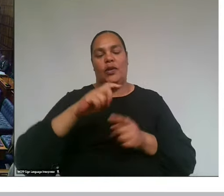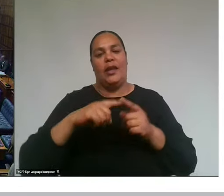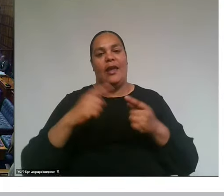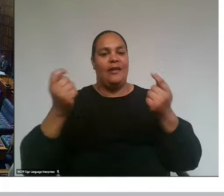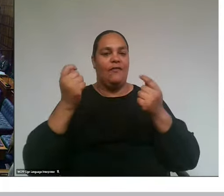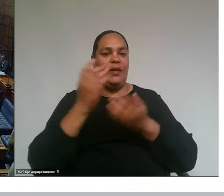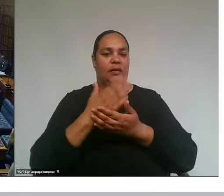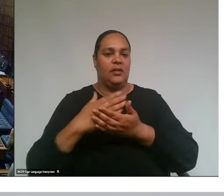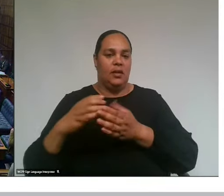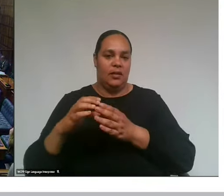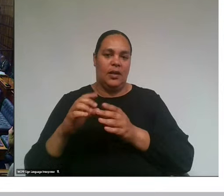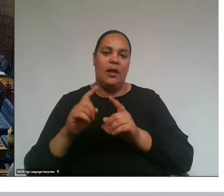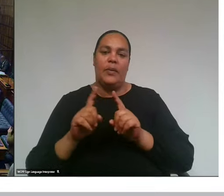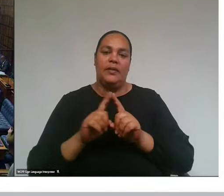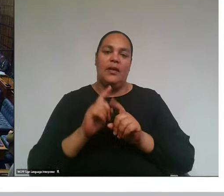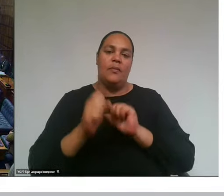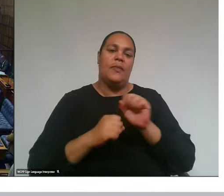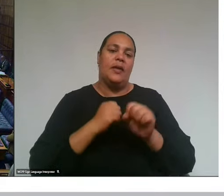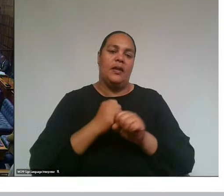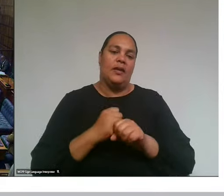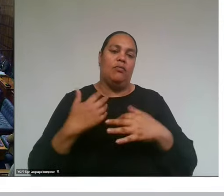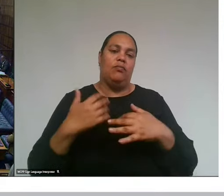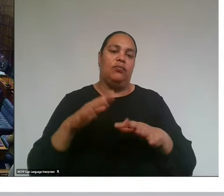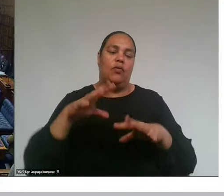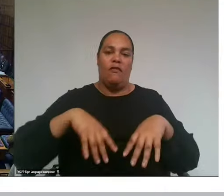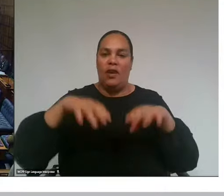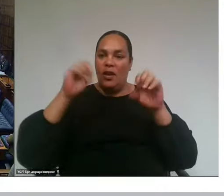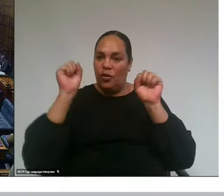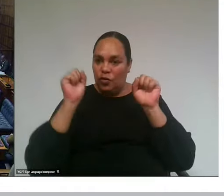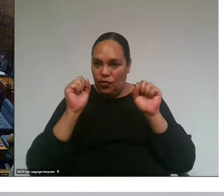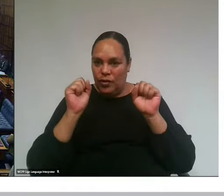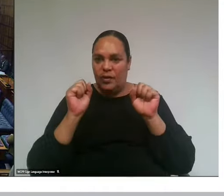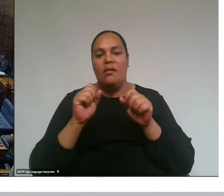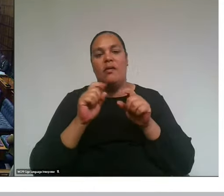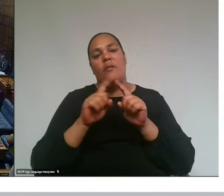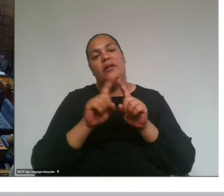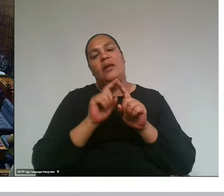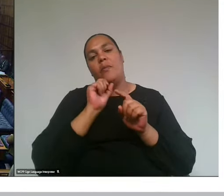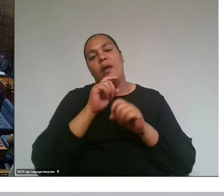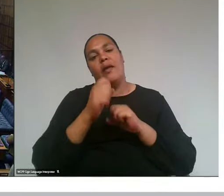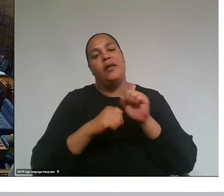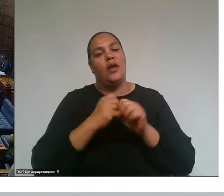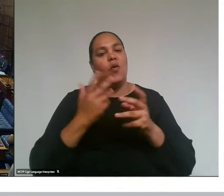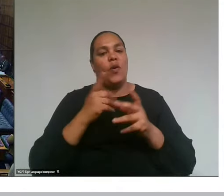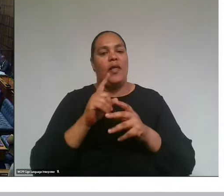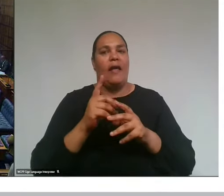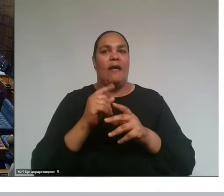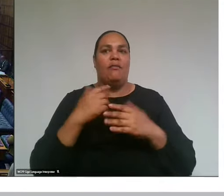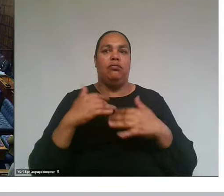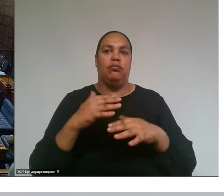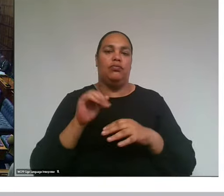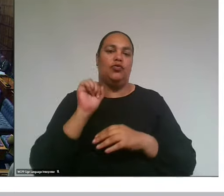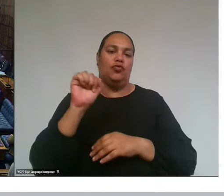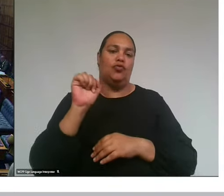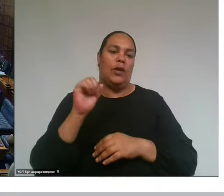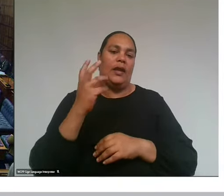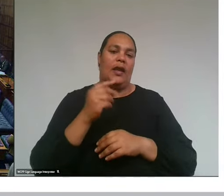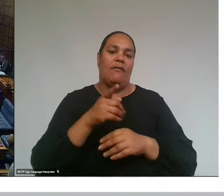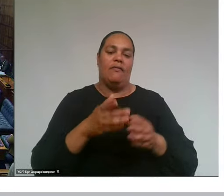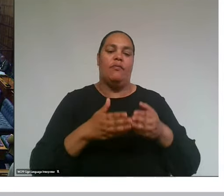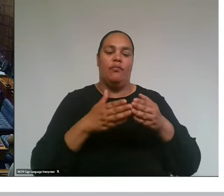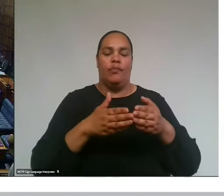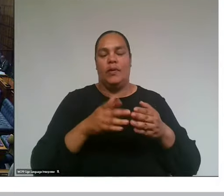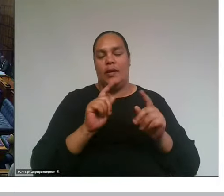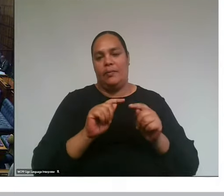sector it was also a year of unprecedented load shedding it was also a year where there was a crippling strike at the Port of Cape